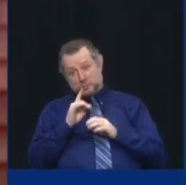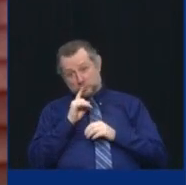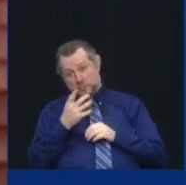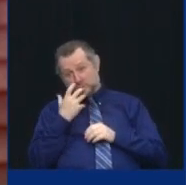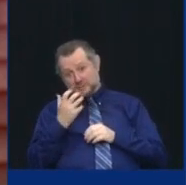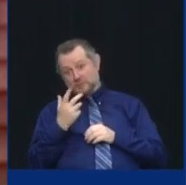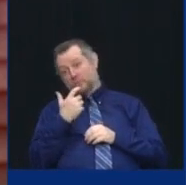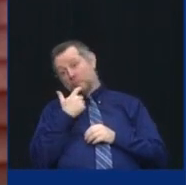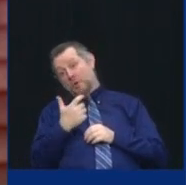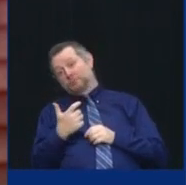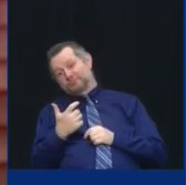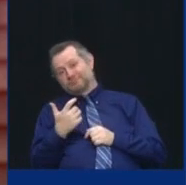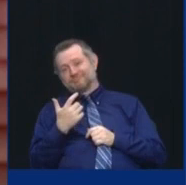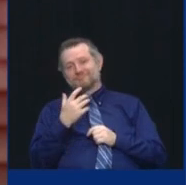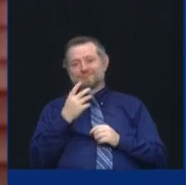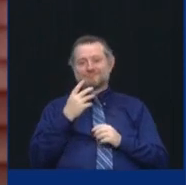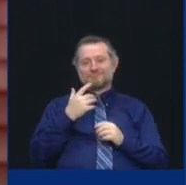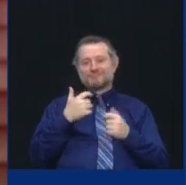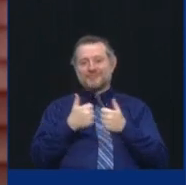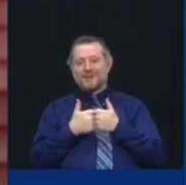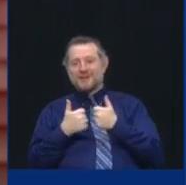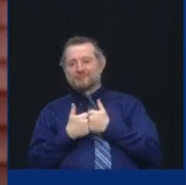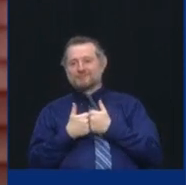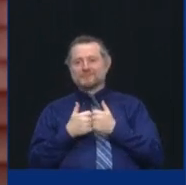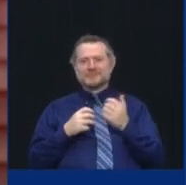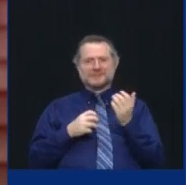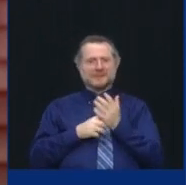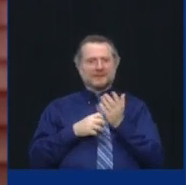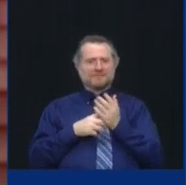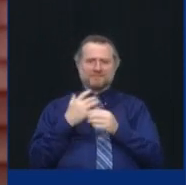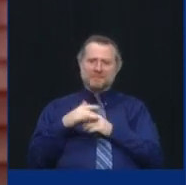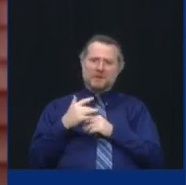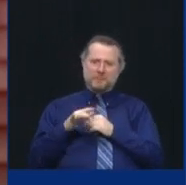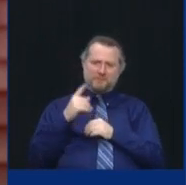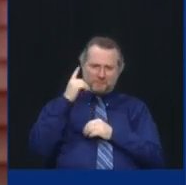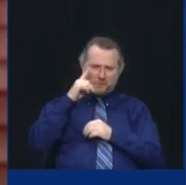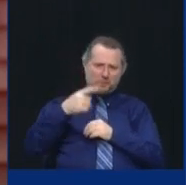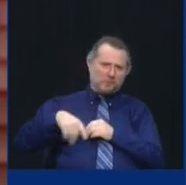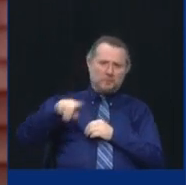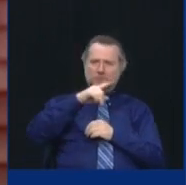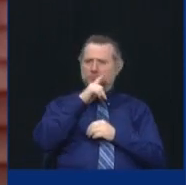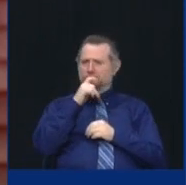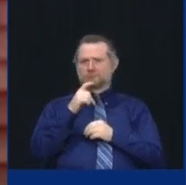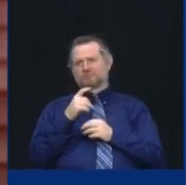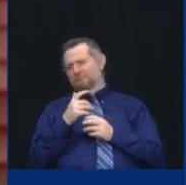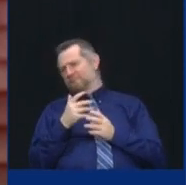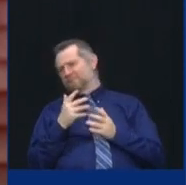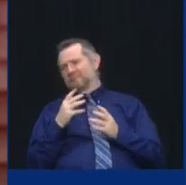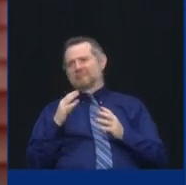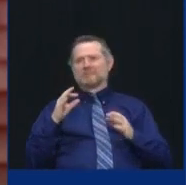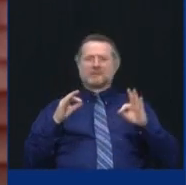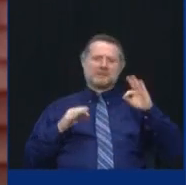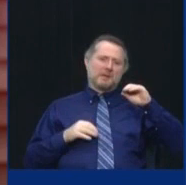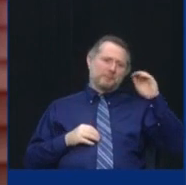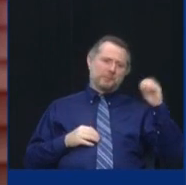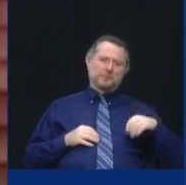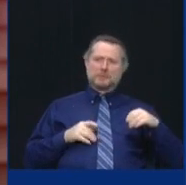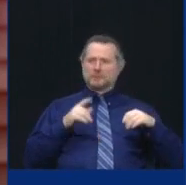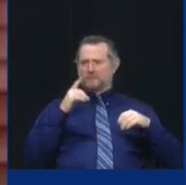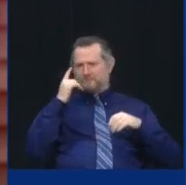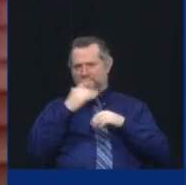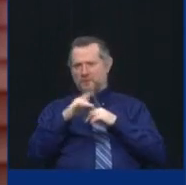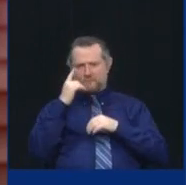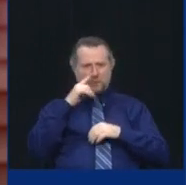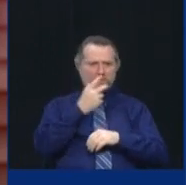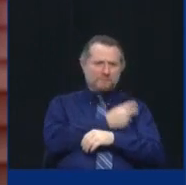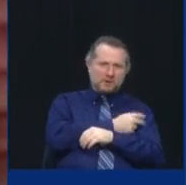game, right, the availability of tickets is going to be better than 10-1 in favor of vaccinated. Yeah,